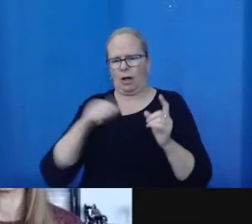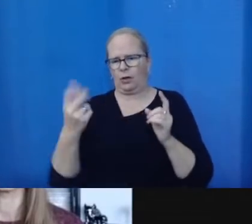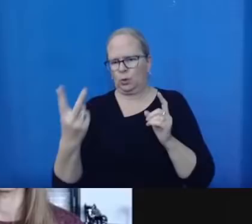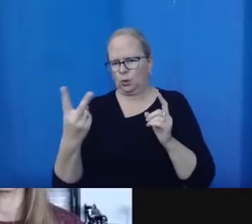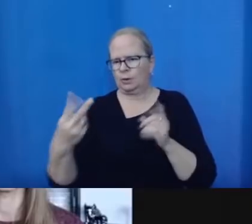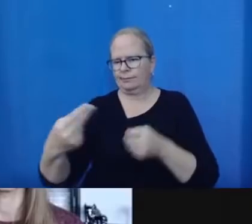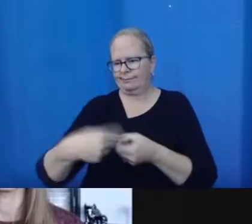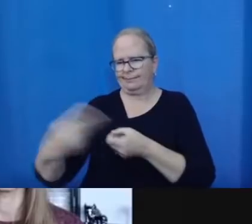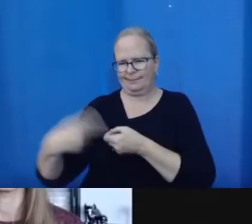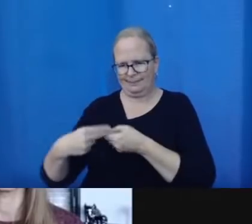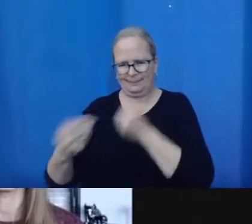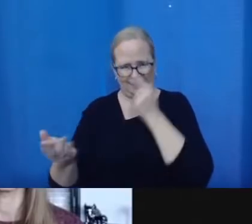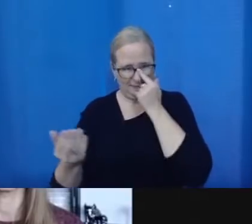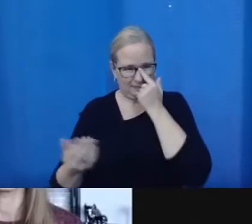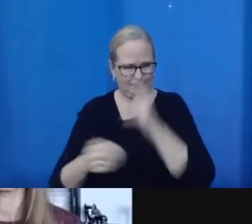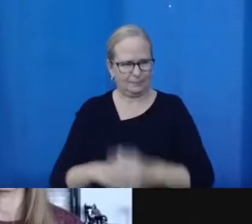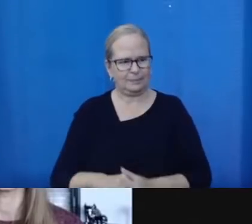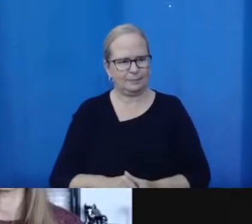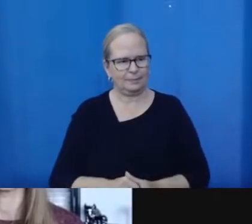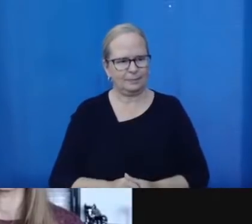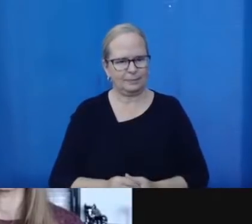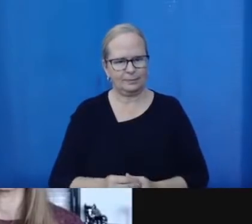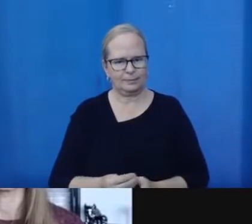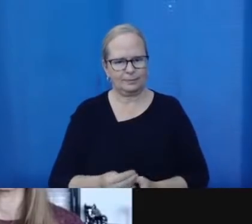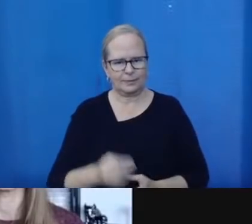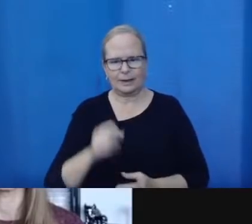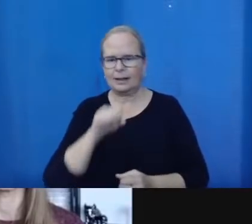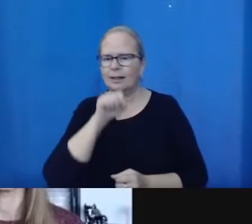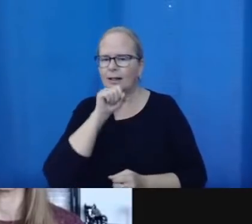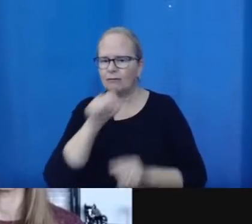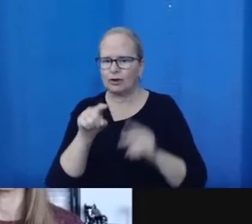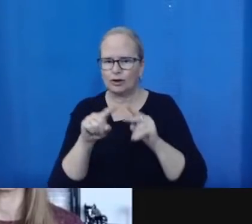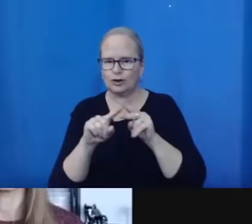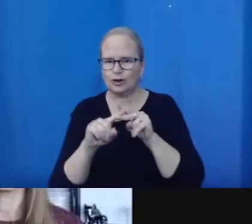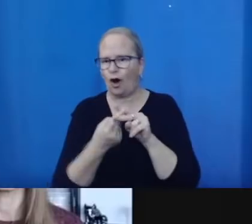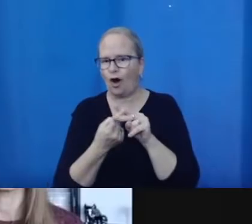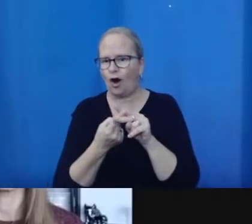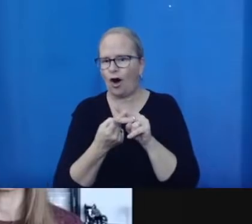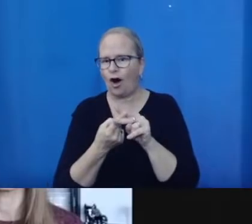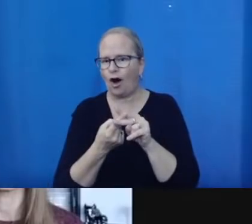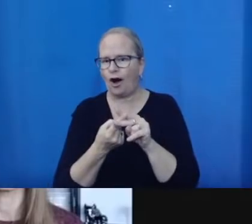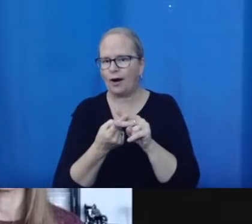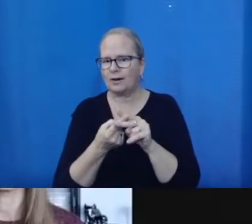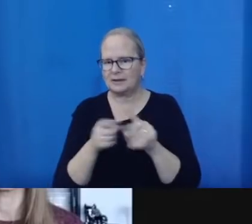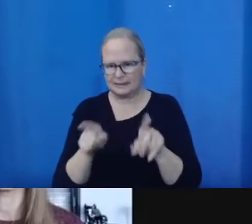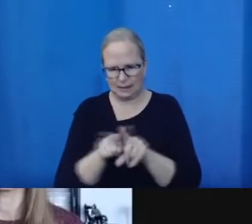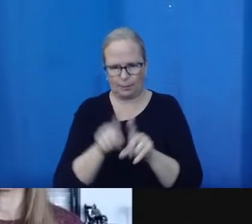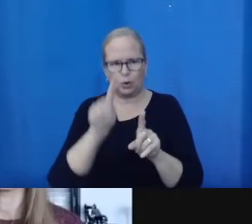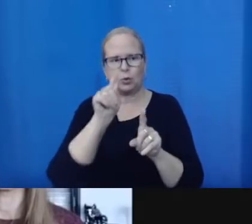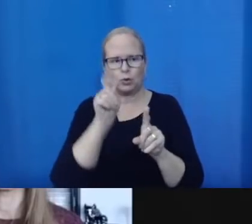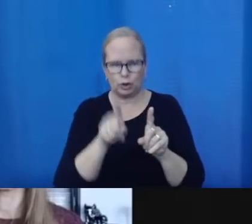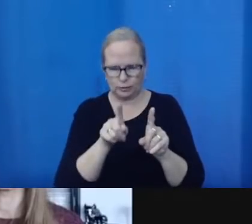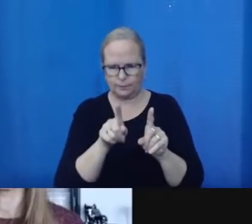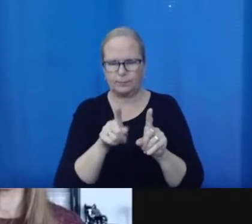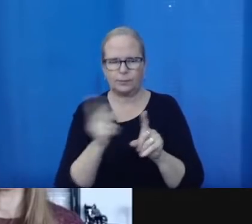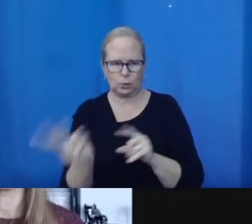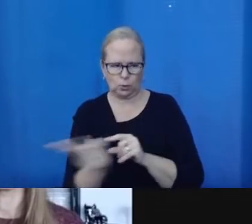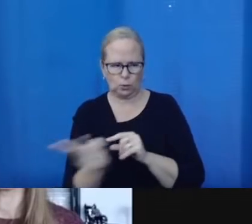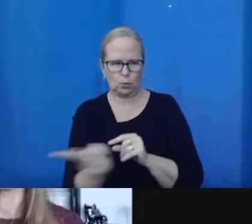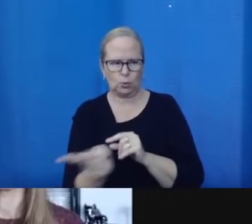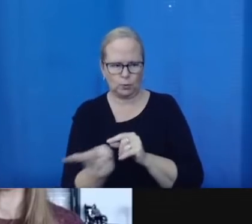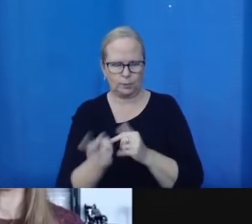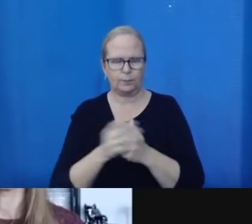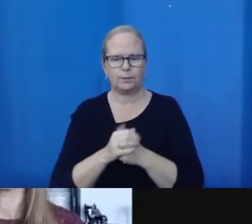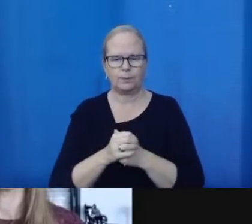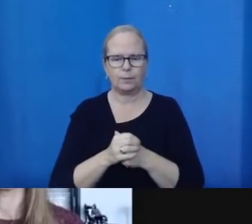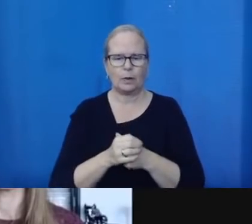that same question. So someone, whether or not it be a tiny human, a